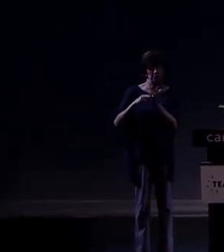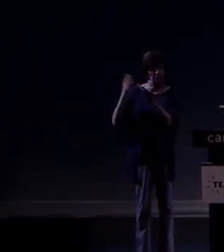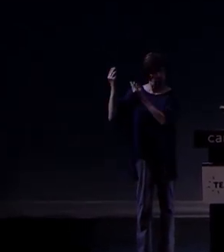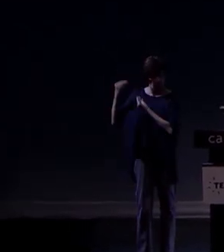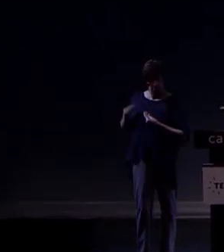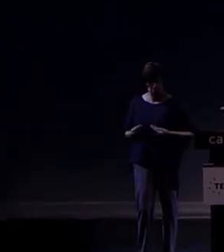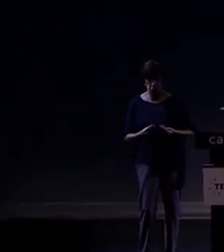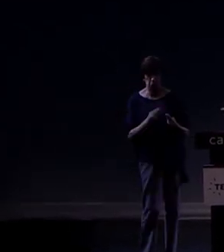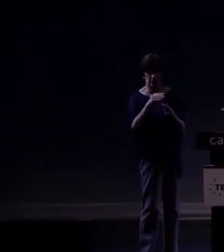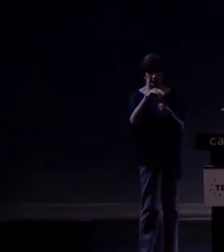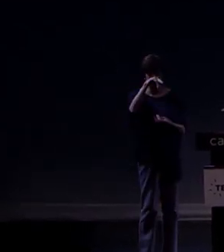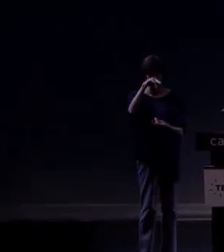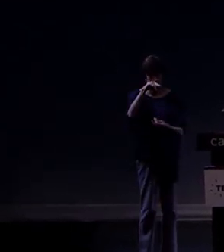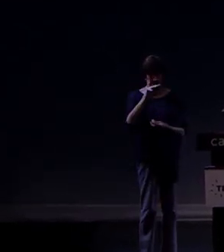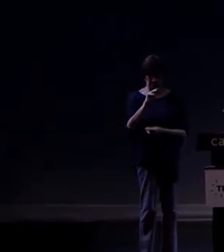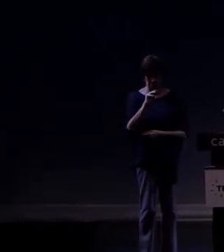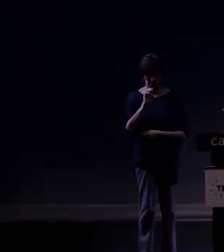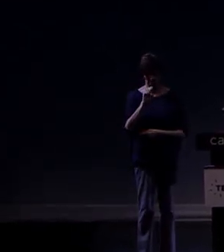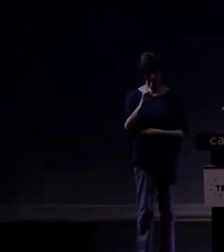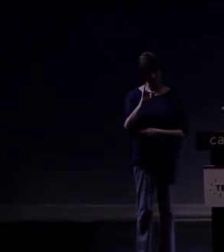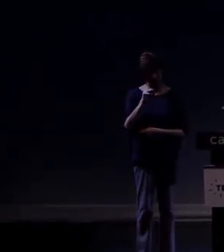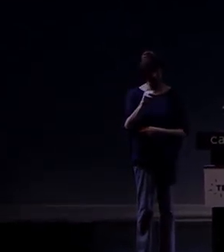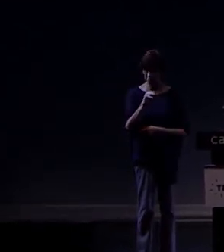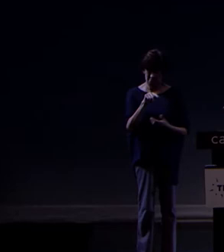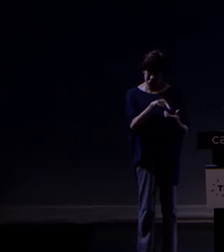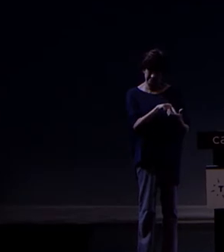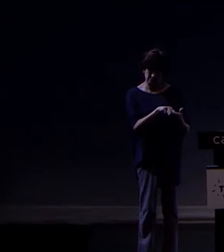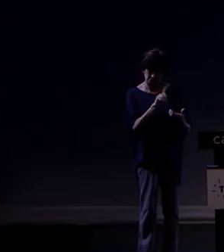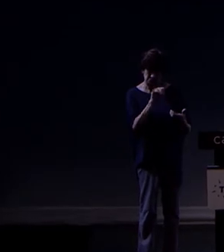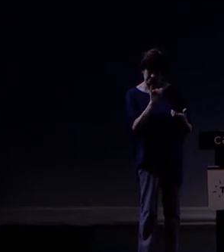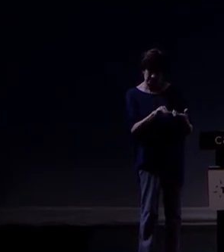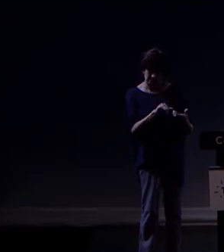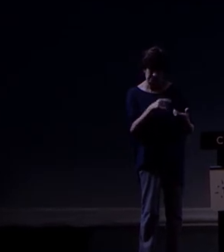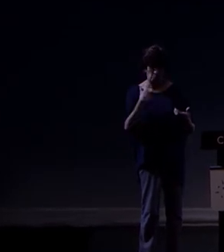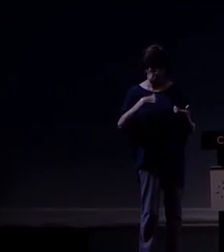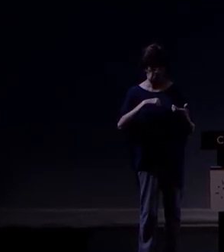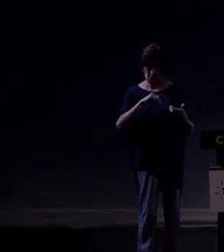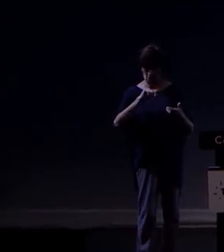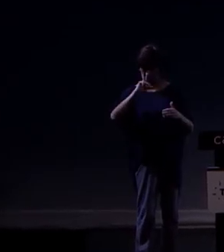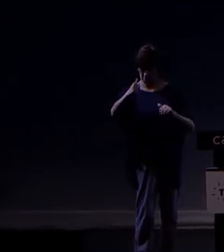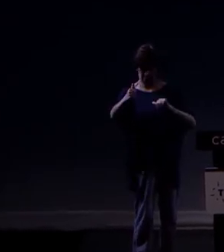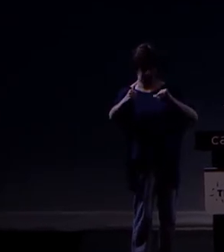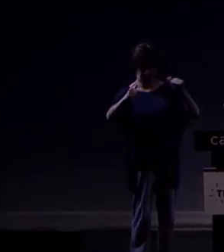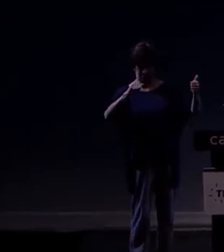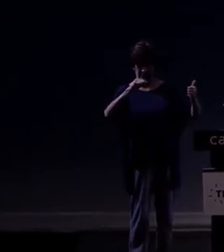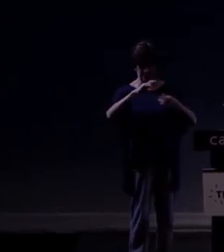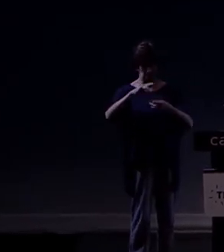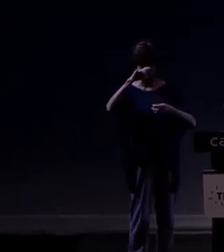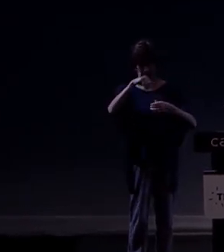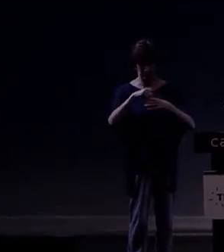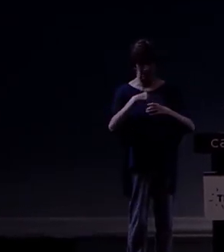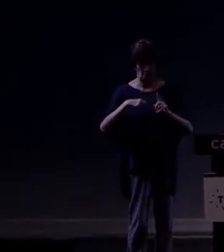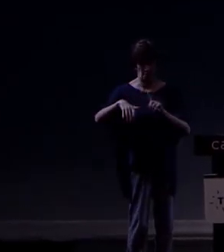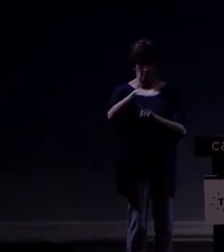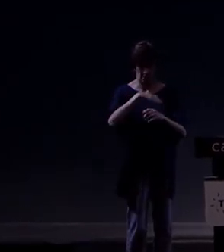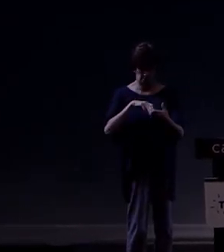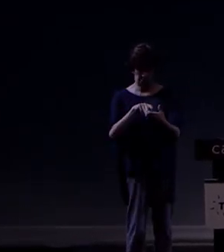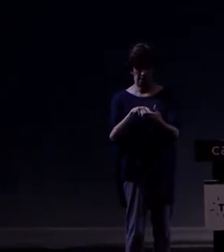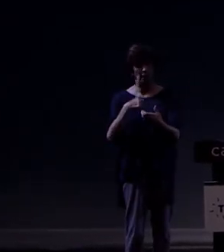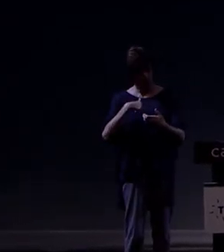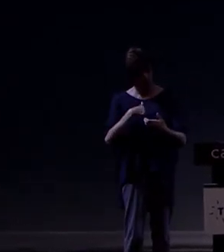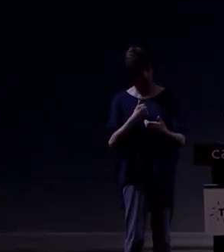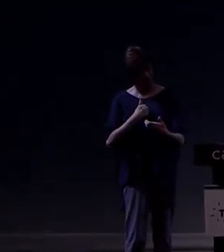spirits back into the space, these media are doing exactly that. That we are embedding spirits into our environment that we can summon up at